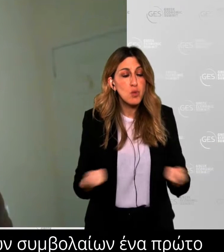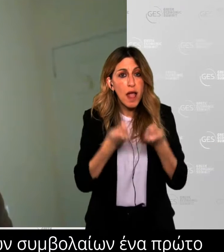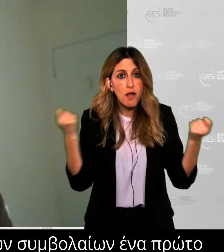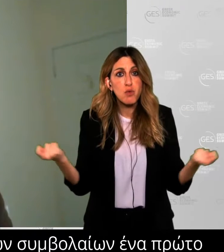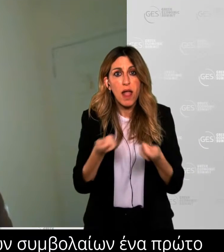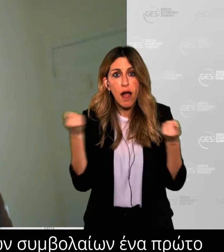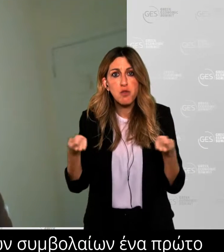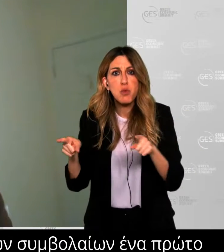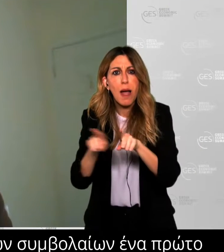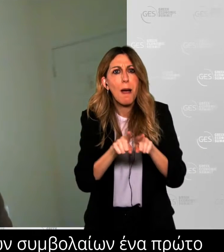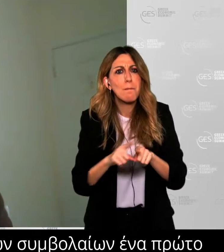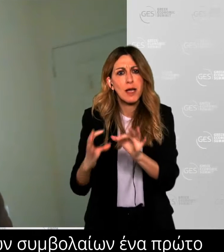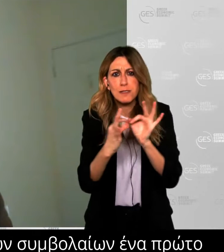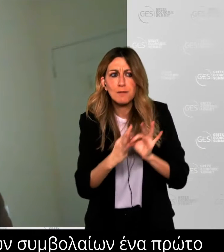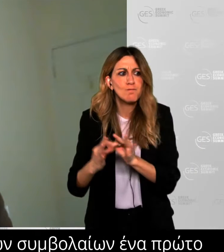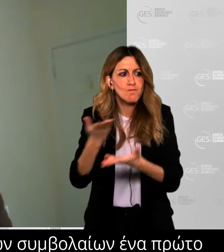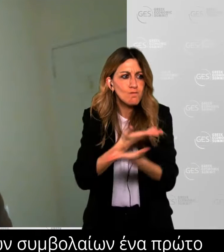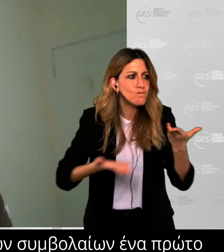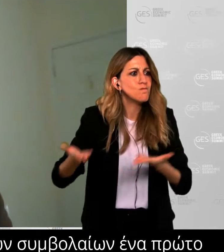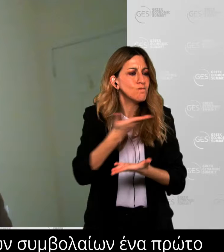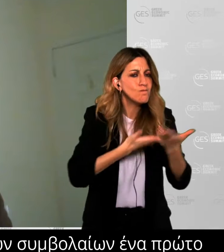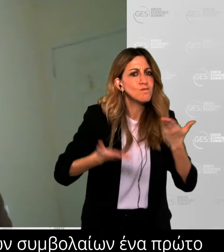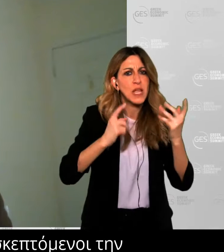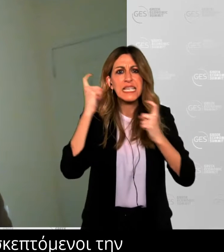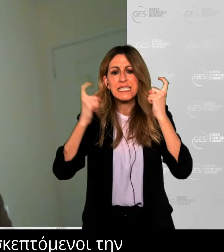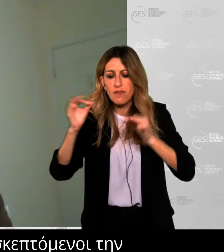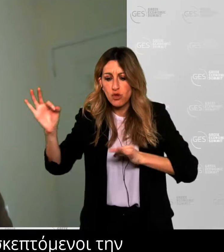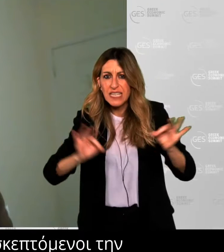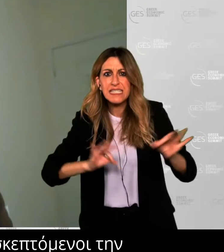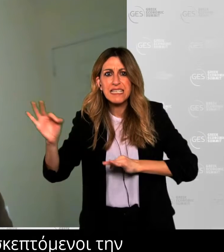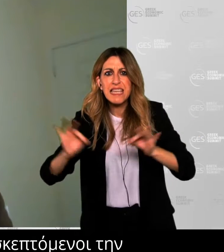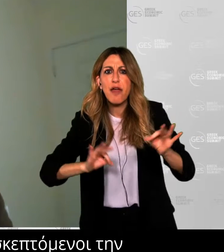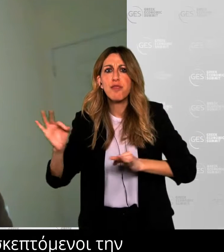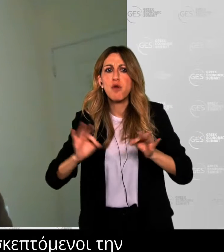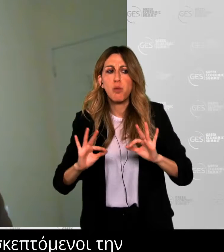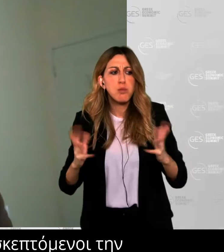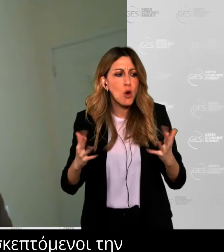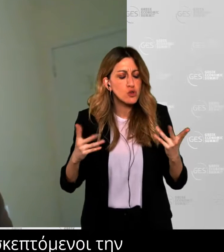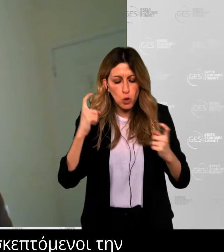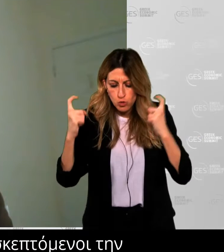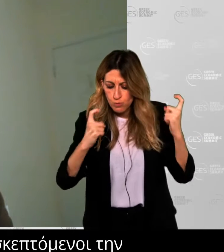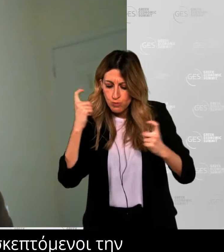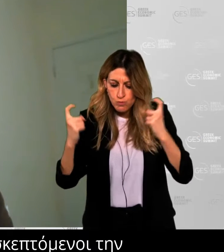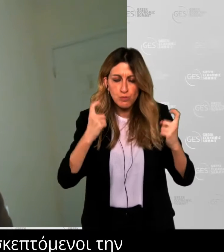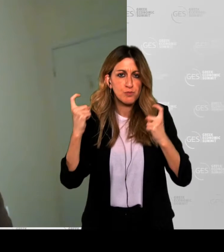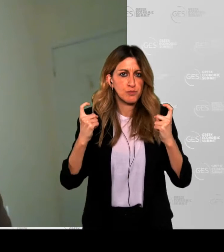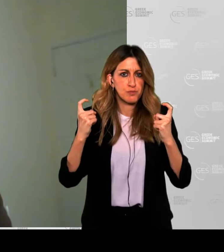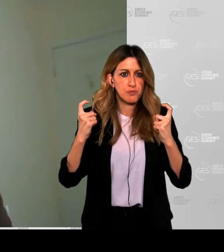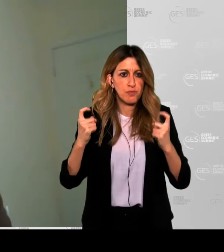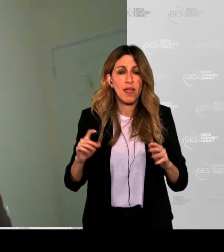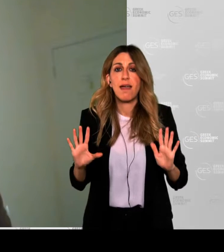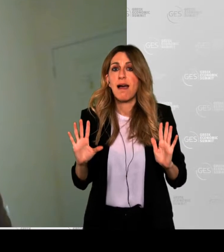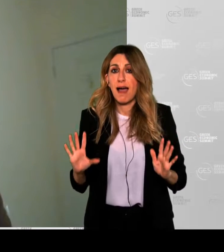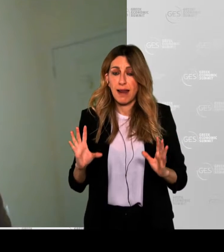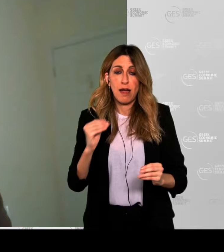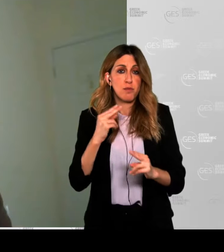to develop its own transition finance framework. We may do because of the specifics of our markets, but it's super helpful if there is a fundamental